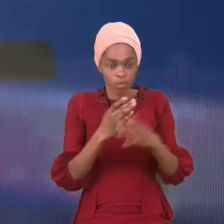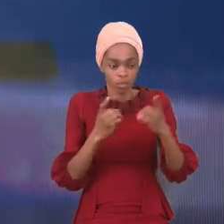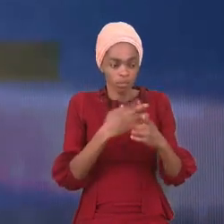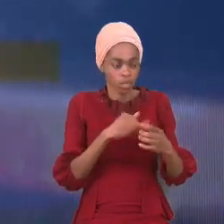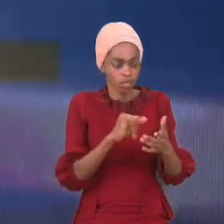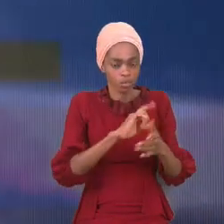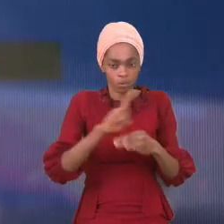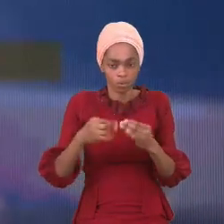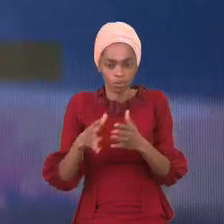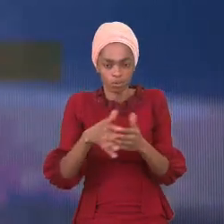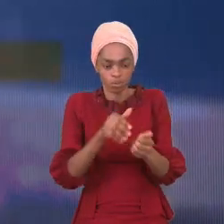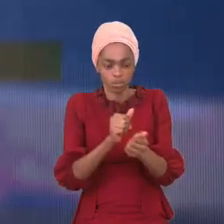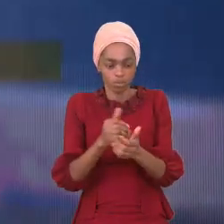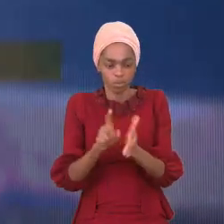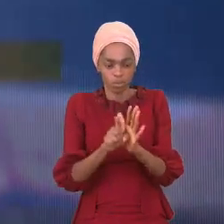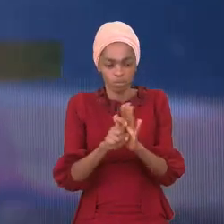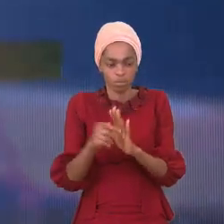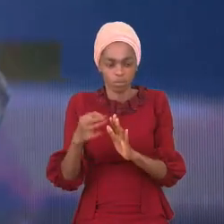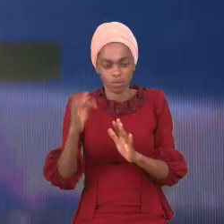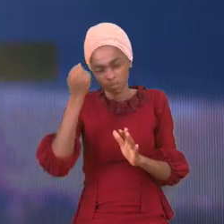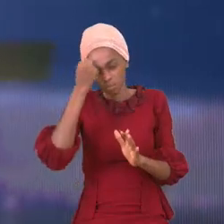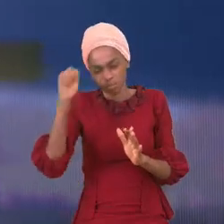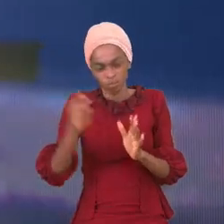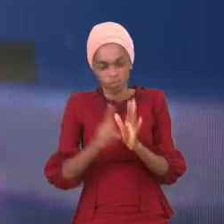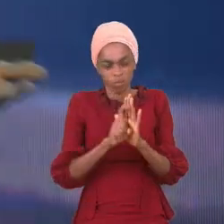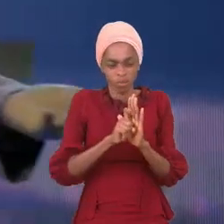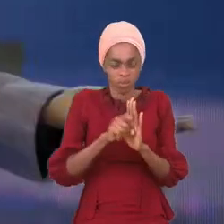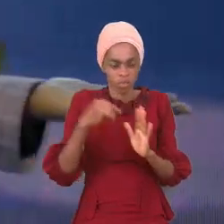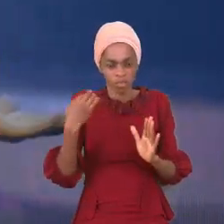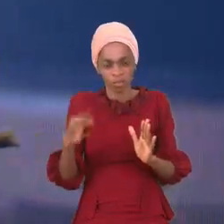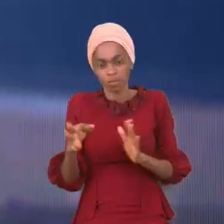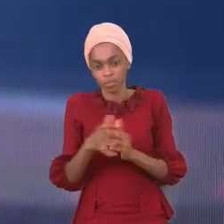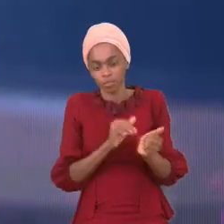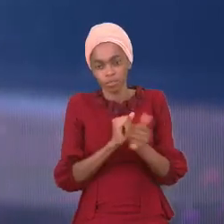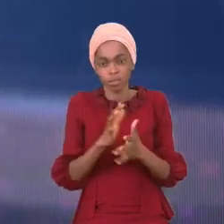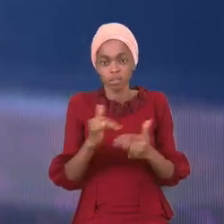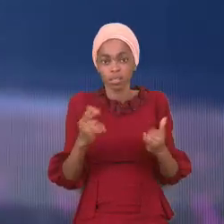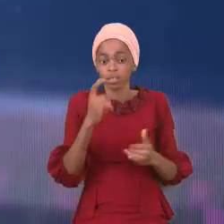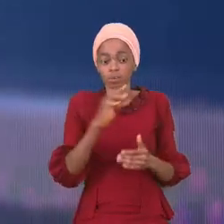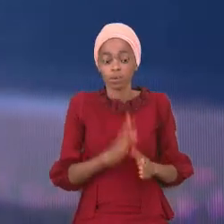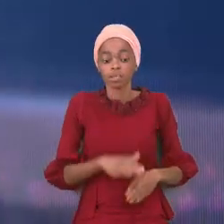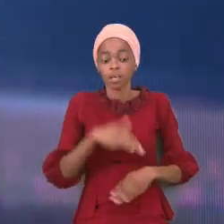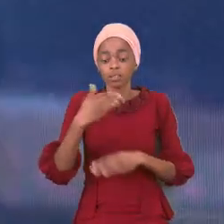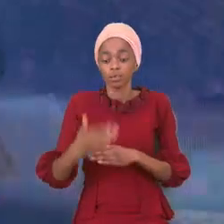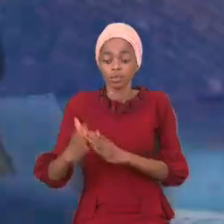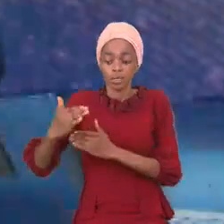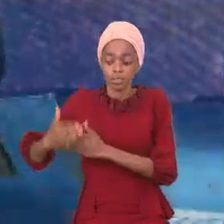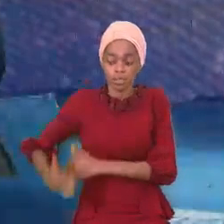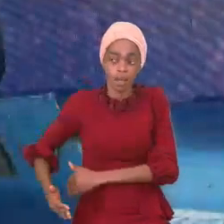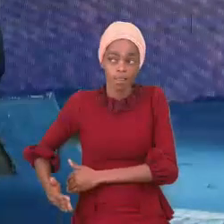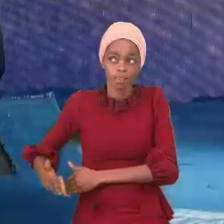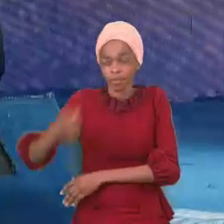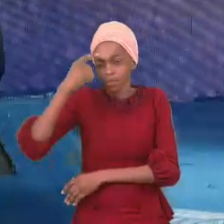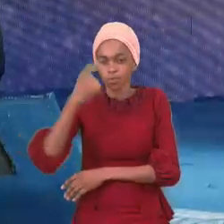defilement, termites of disobedience, and termites of destruction. Now you're on this side because you now have